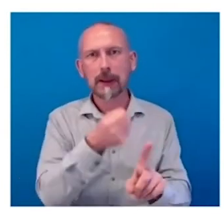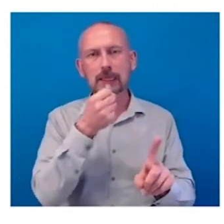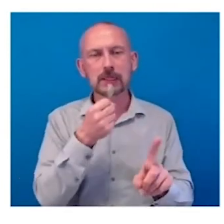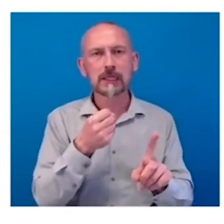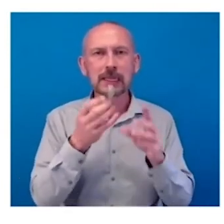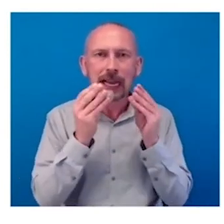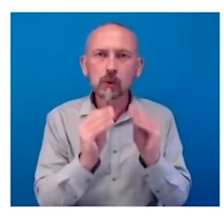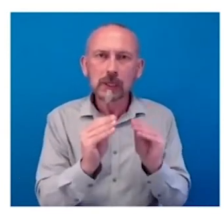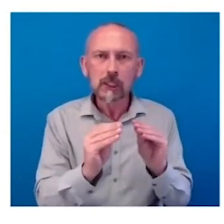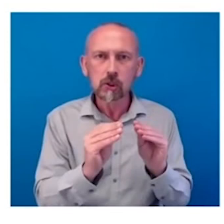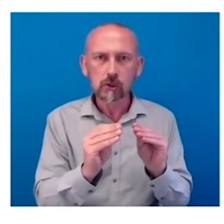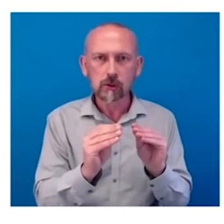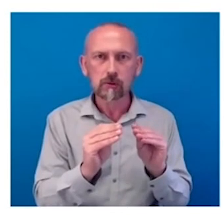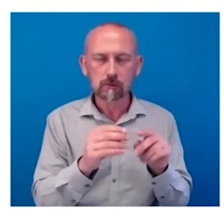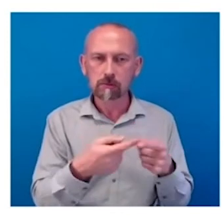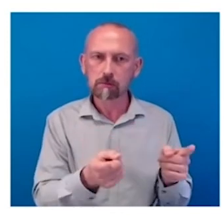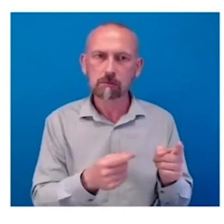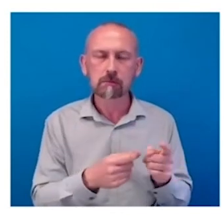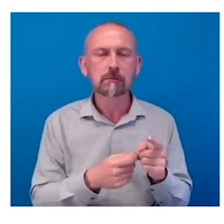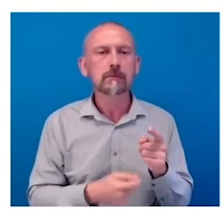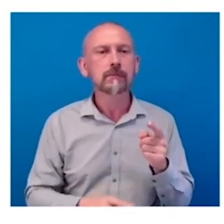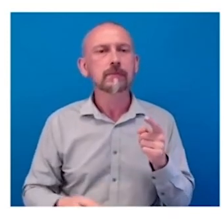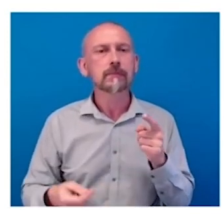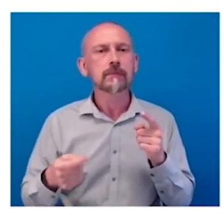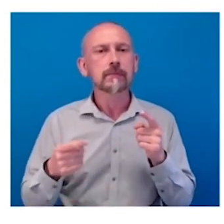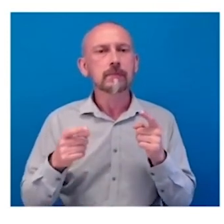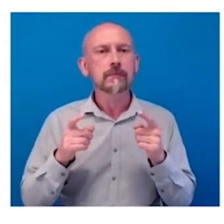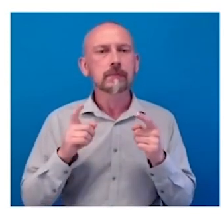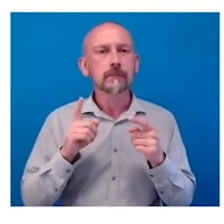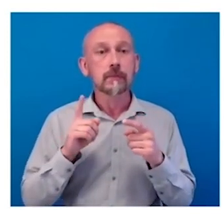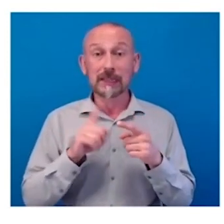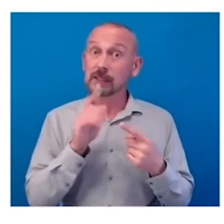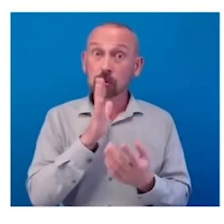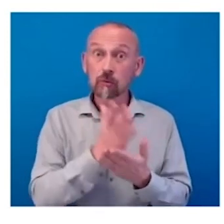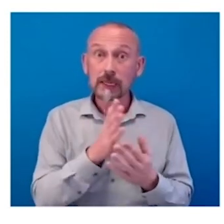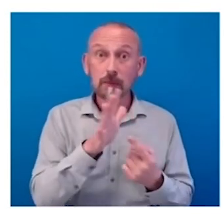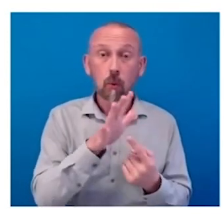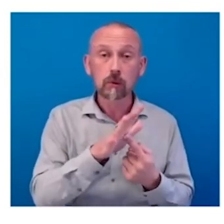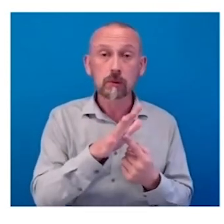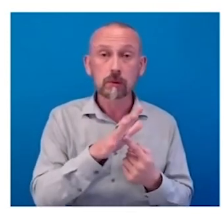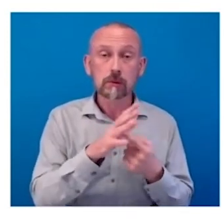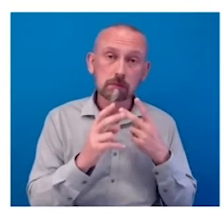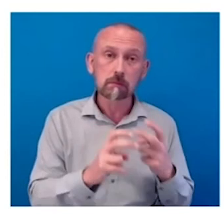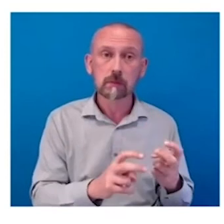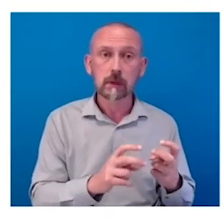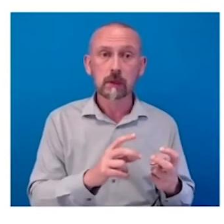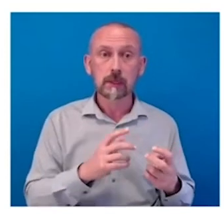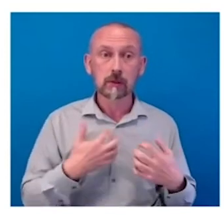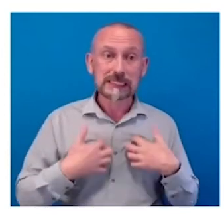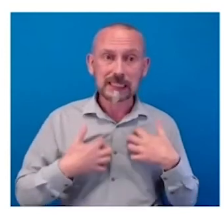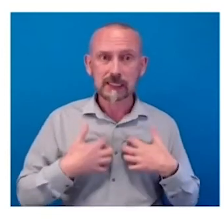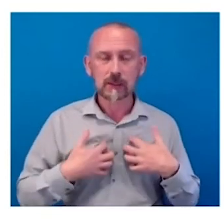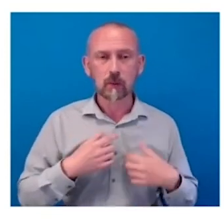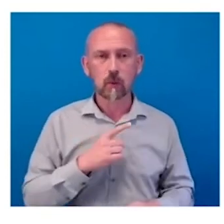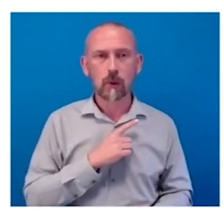providers. And this is a really important bit of work. I mean, this is really exciting in terms of